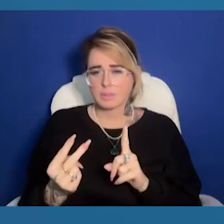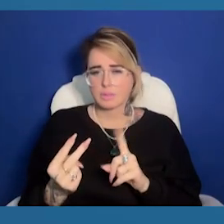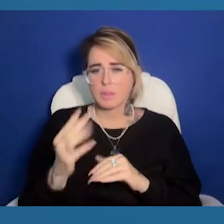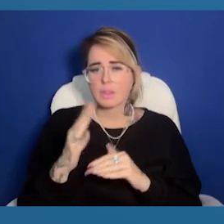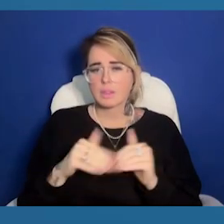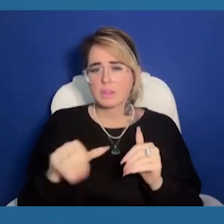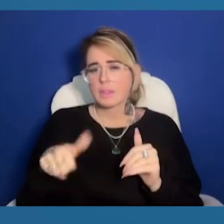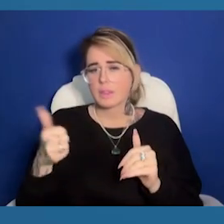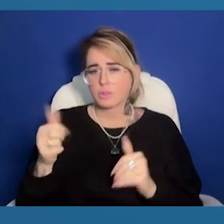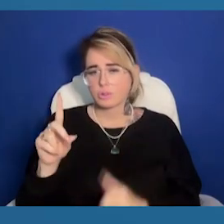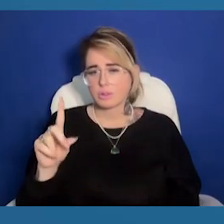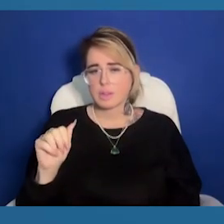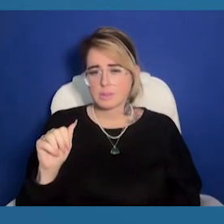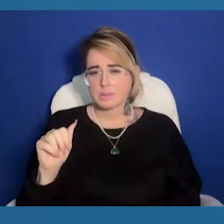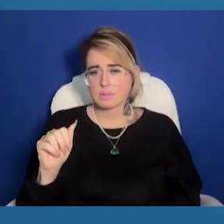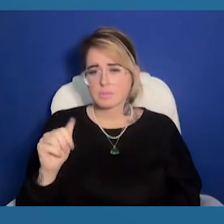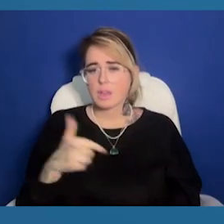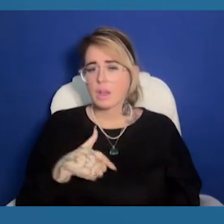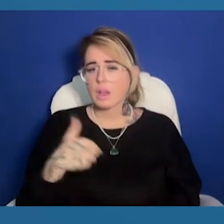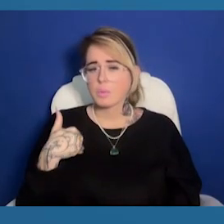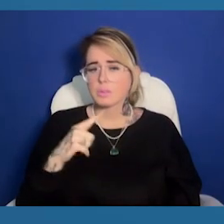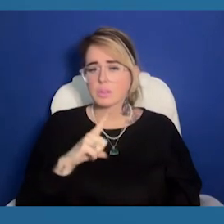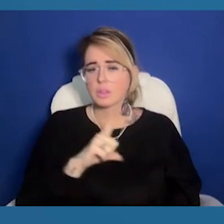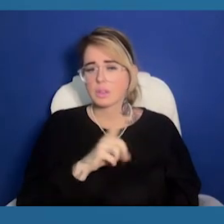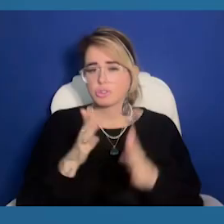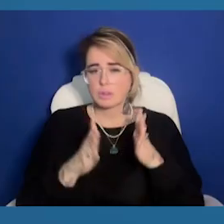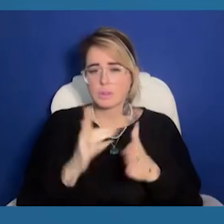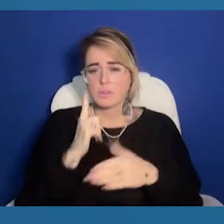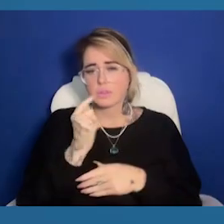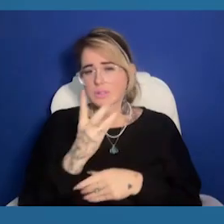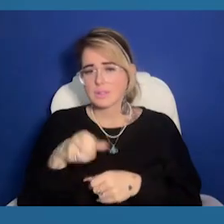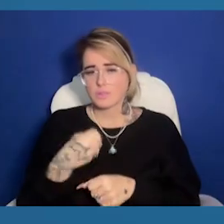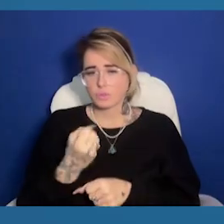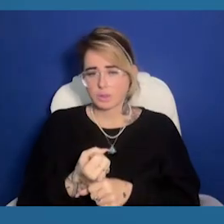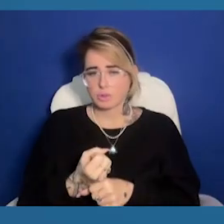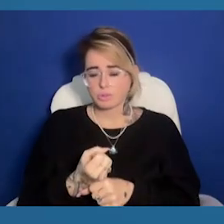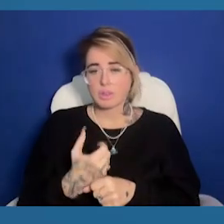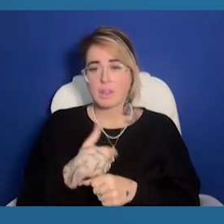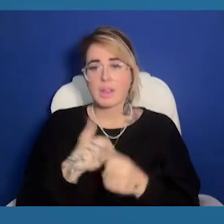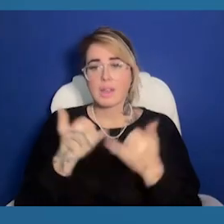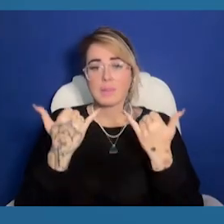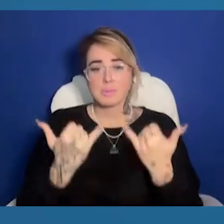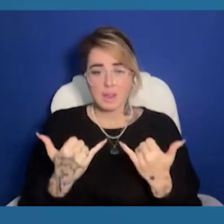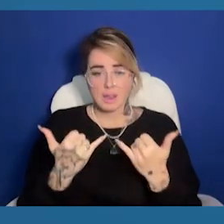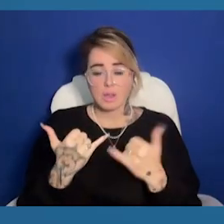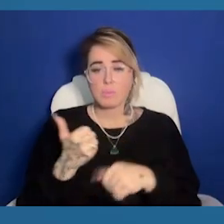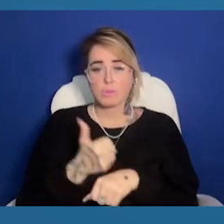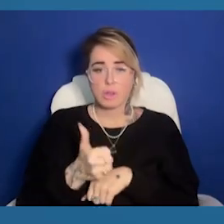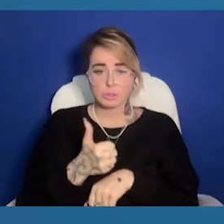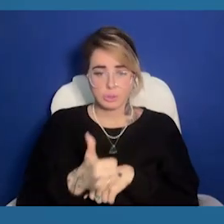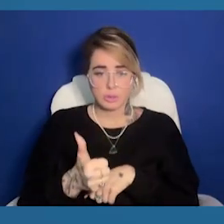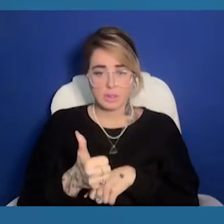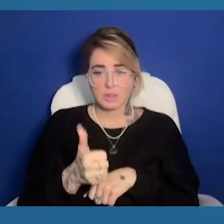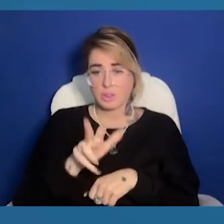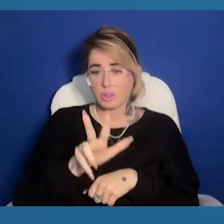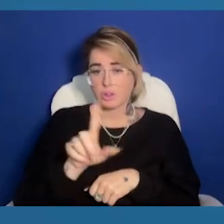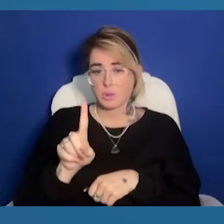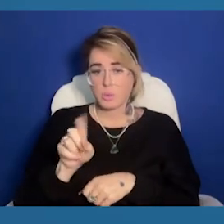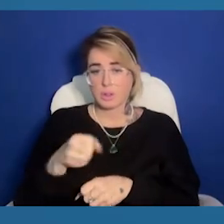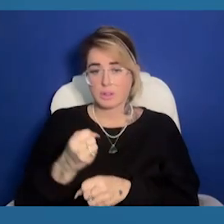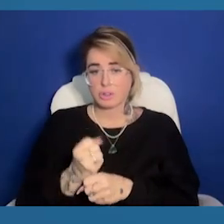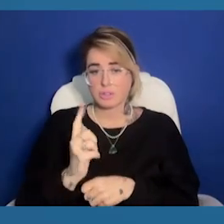other DAs. I was a legislator for several years, and I'm now prosecuting, 31 years